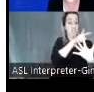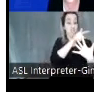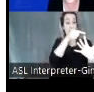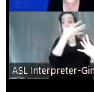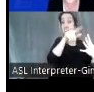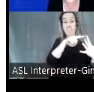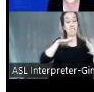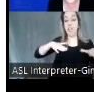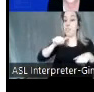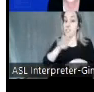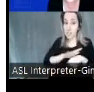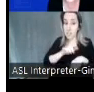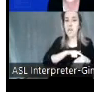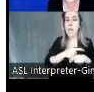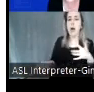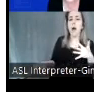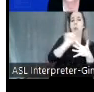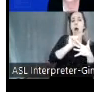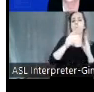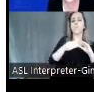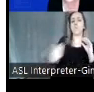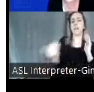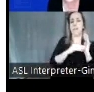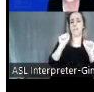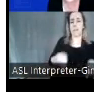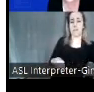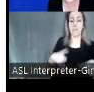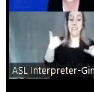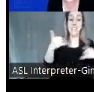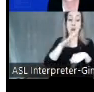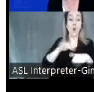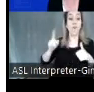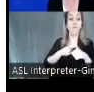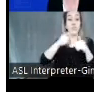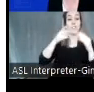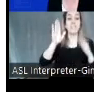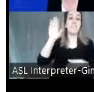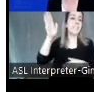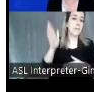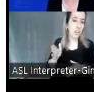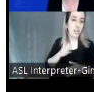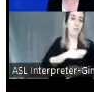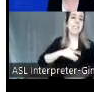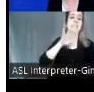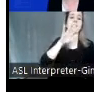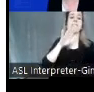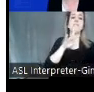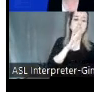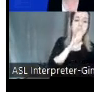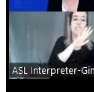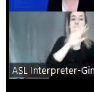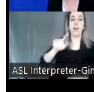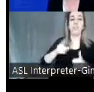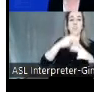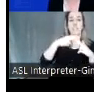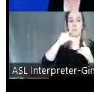that. I will now be calling the first speaker. Please remember to state and spell your first and last name and that there's a 3-minute time